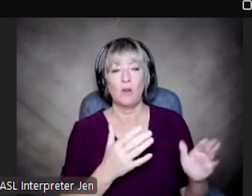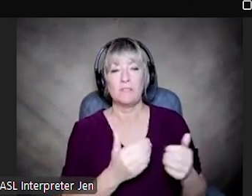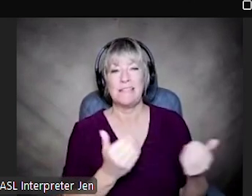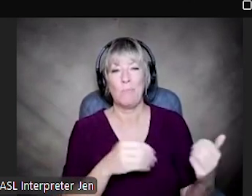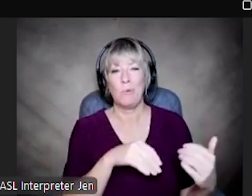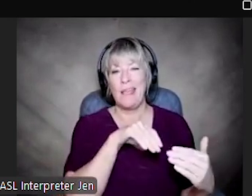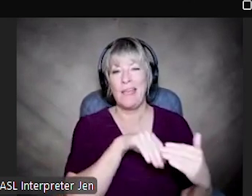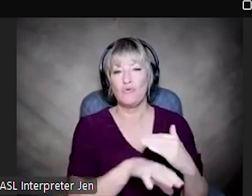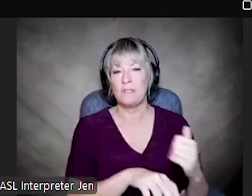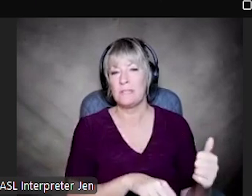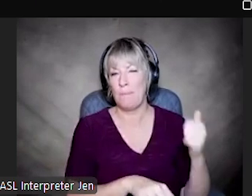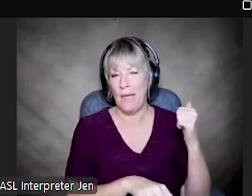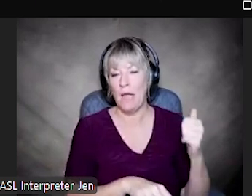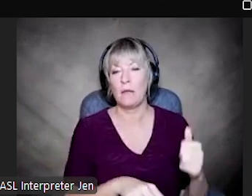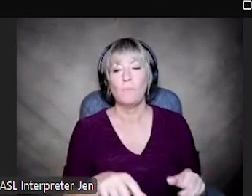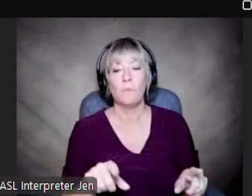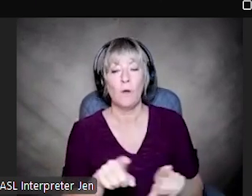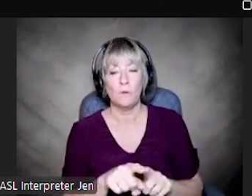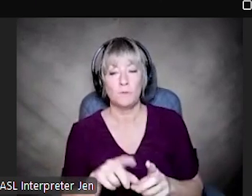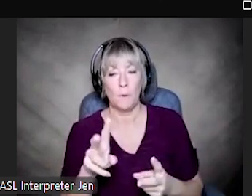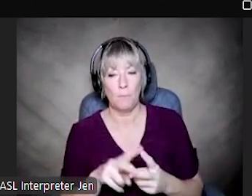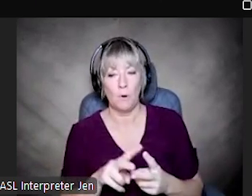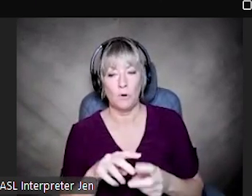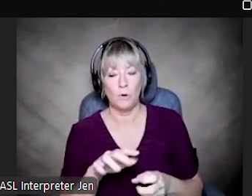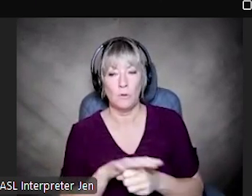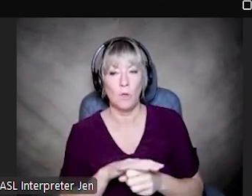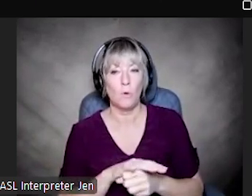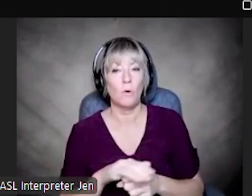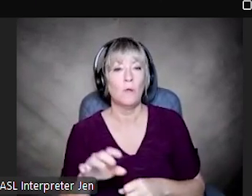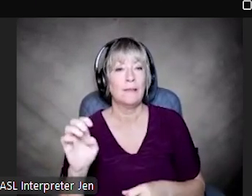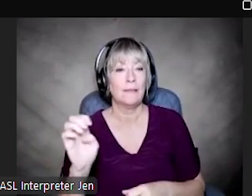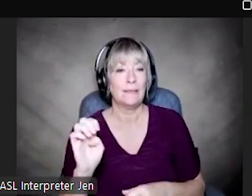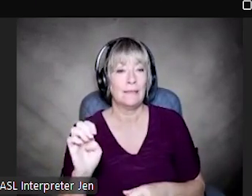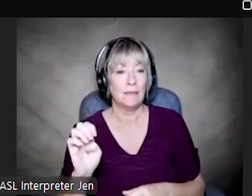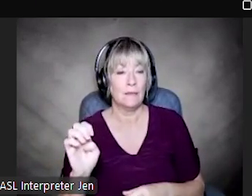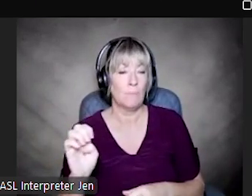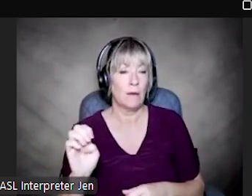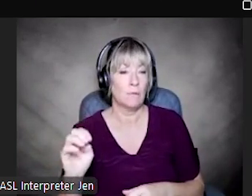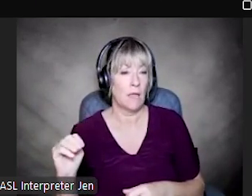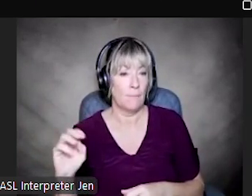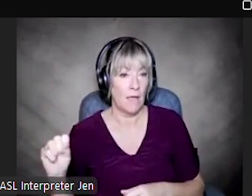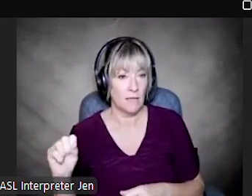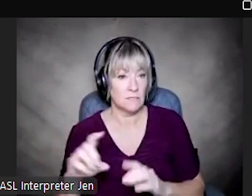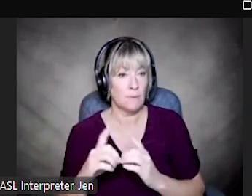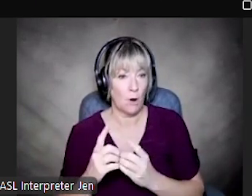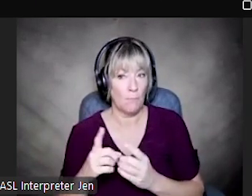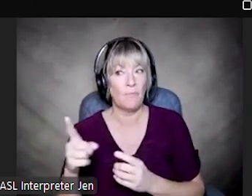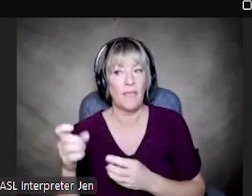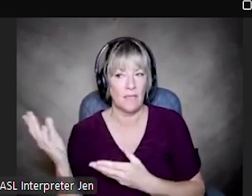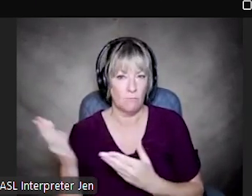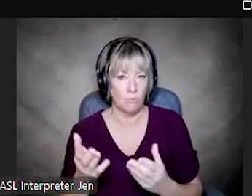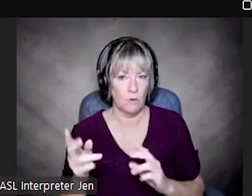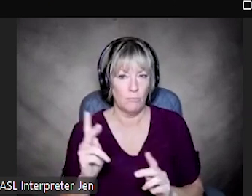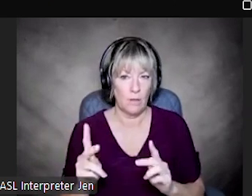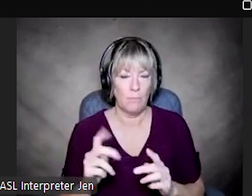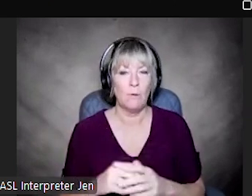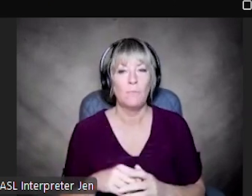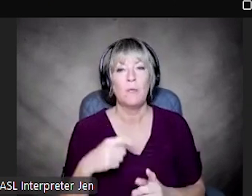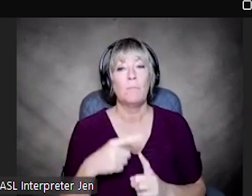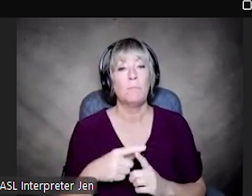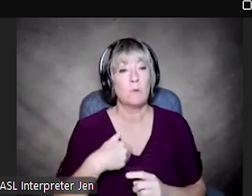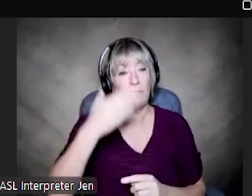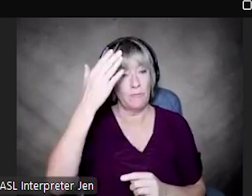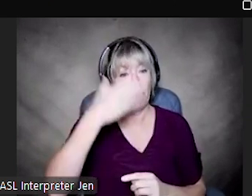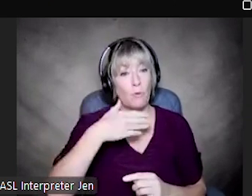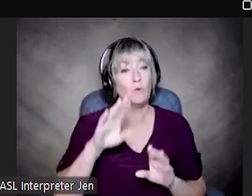can bring individuals. We also partner with our local emergency medical service department so they can bring individuals as well. And then we have a front door